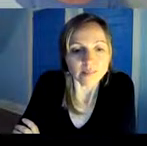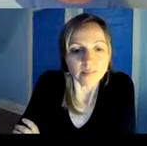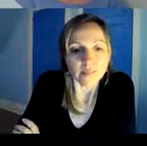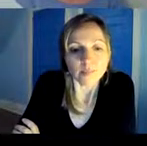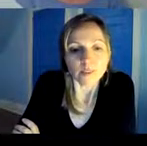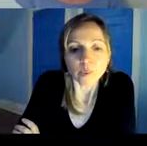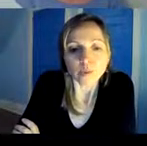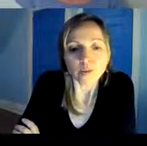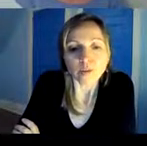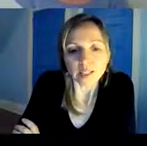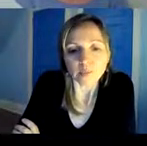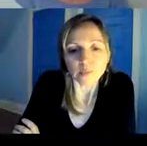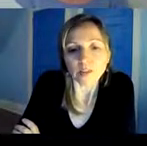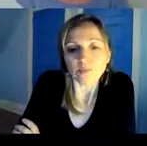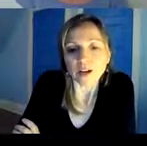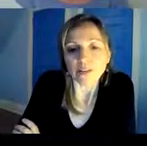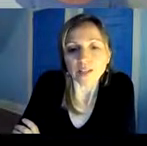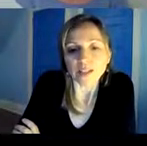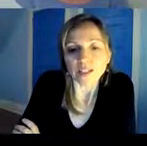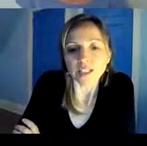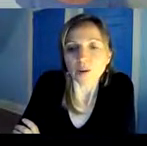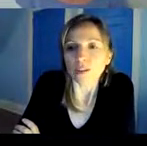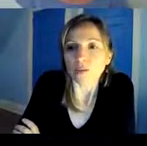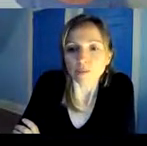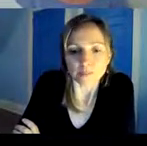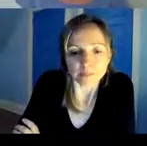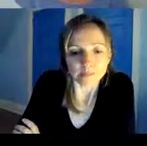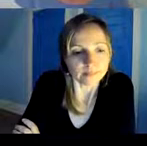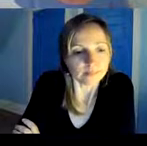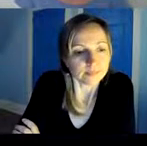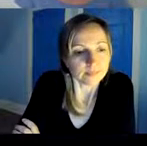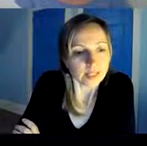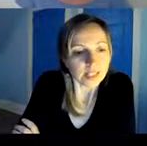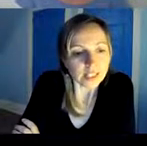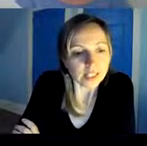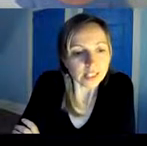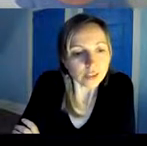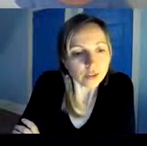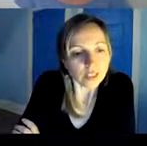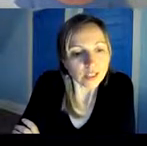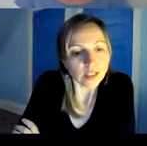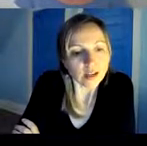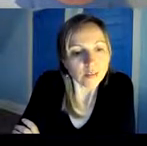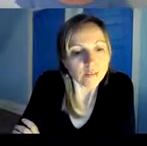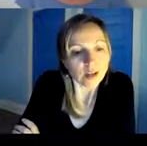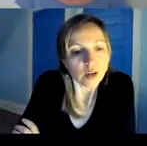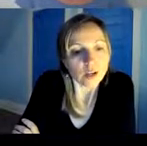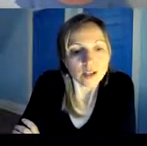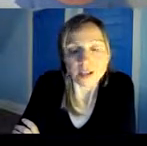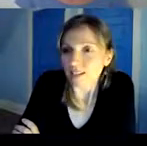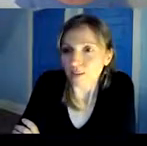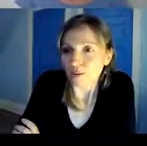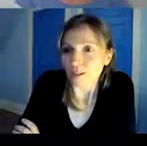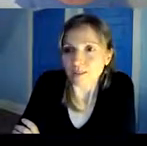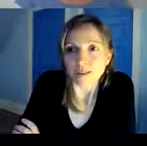hard, then pull or clip when the flowers and young seed pods are out. It's easiest to do this